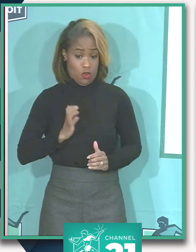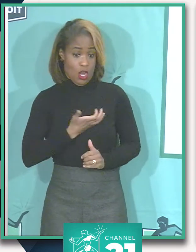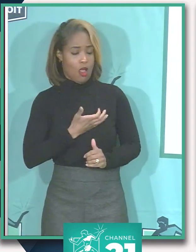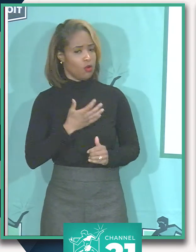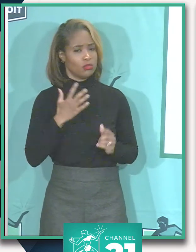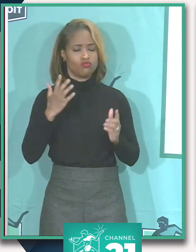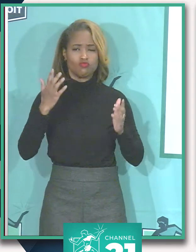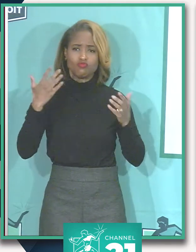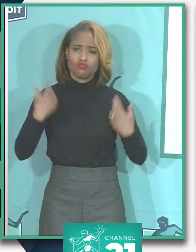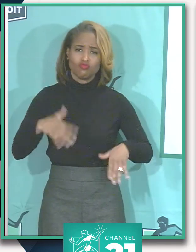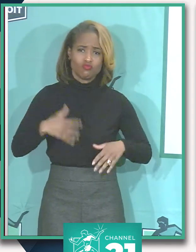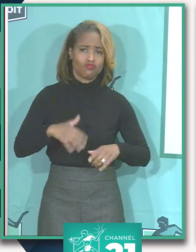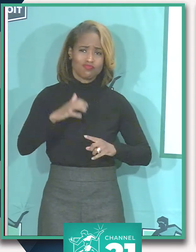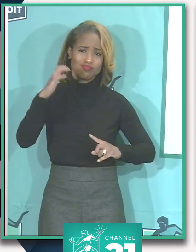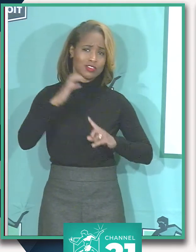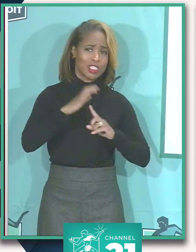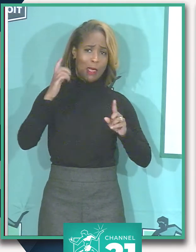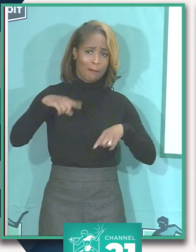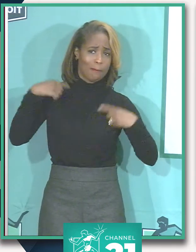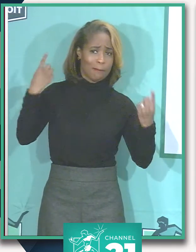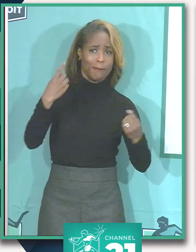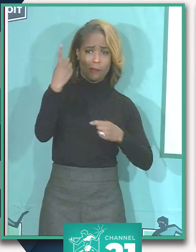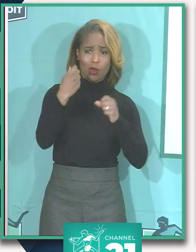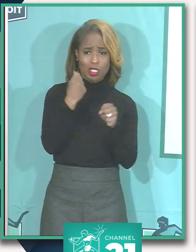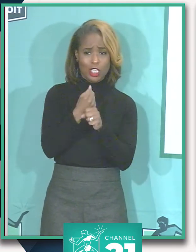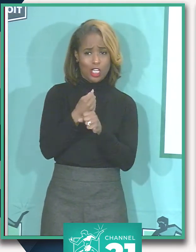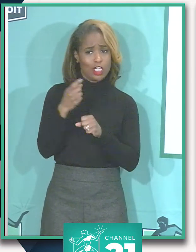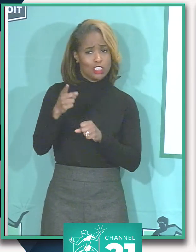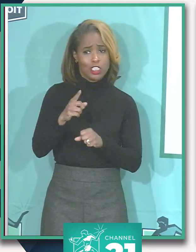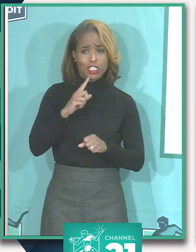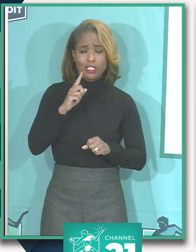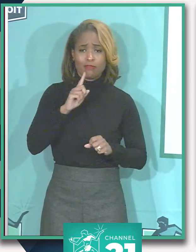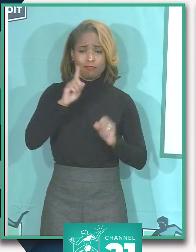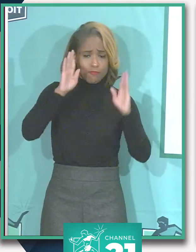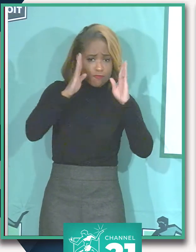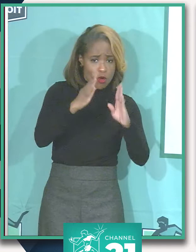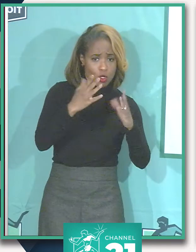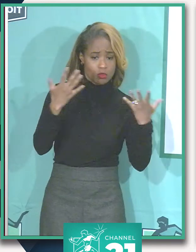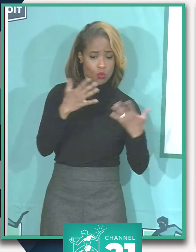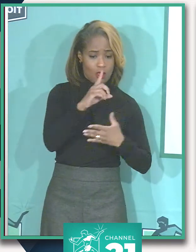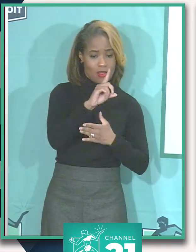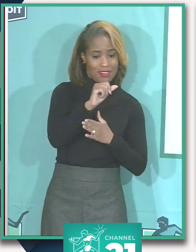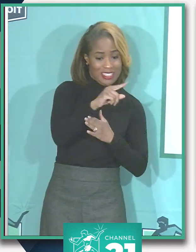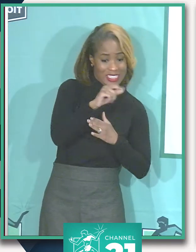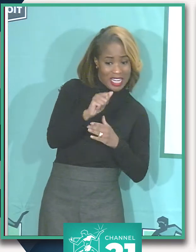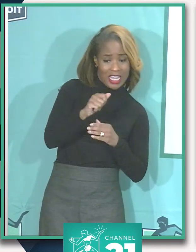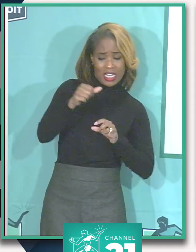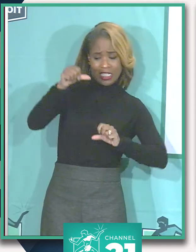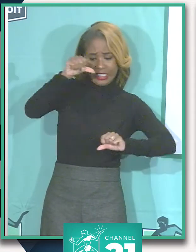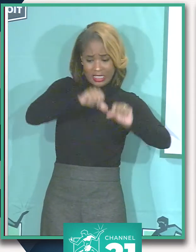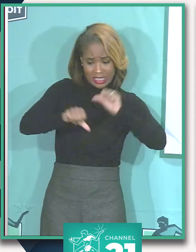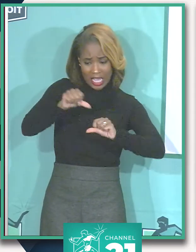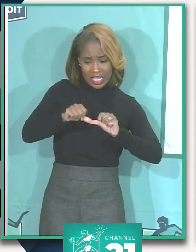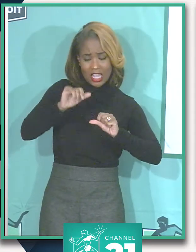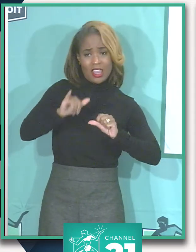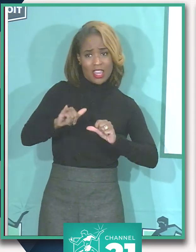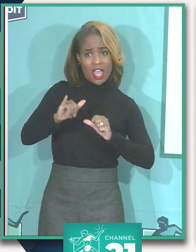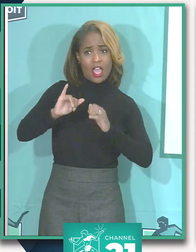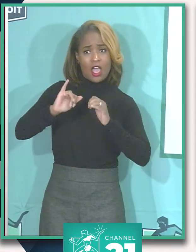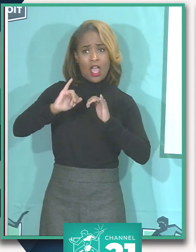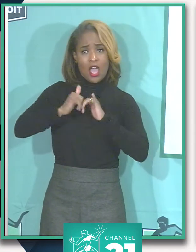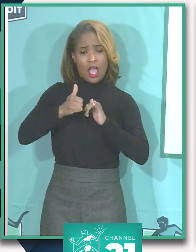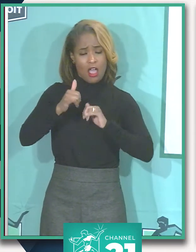year. She has stood her ground. She has focused on the data and science to drive her decision-making, and